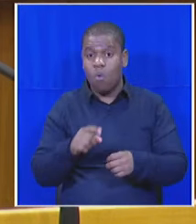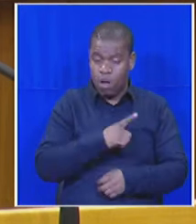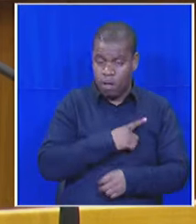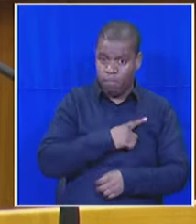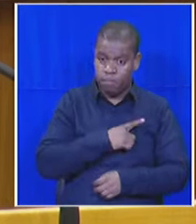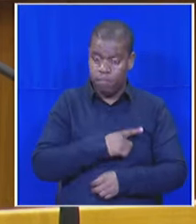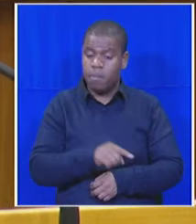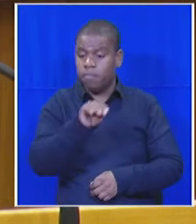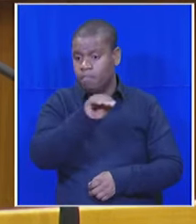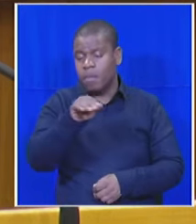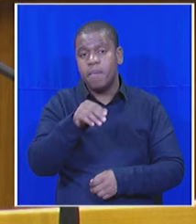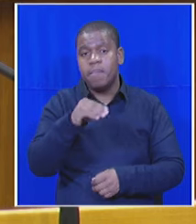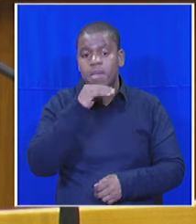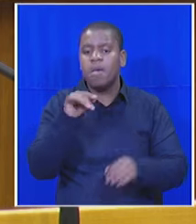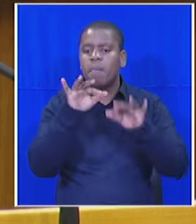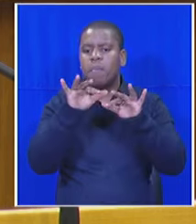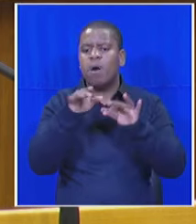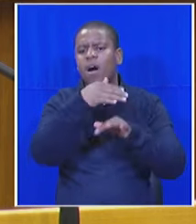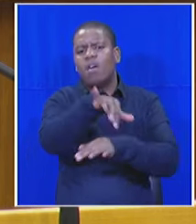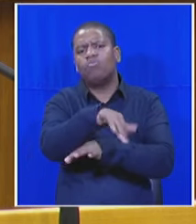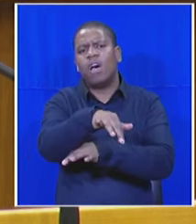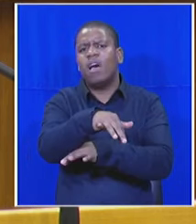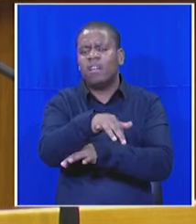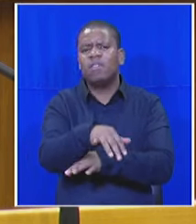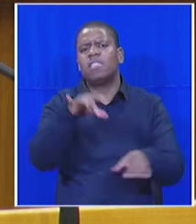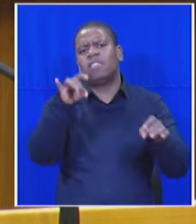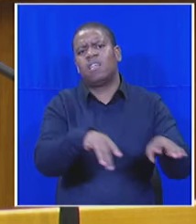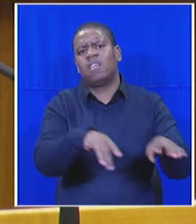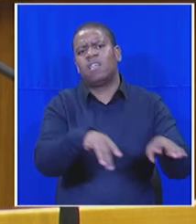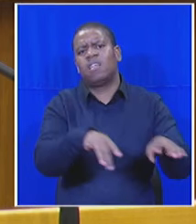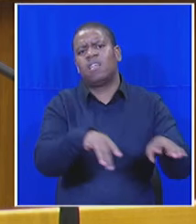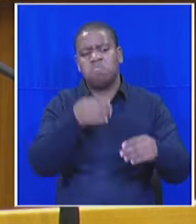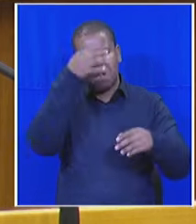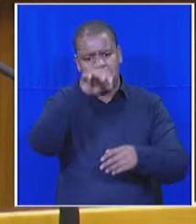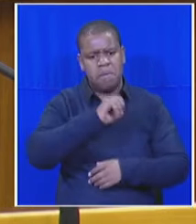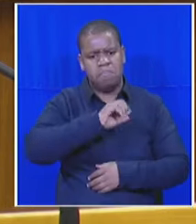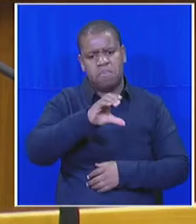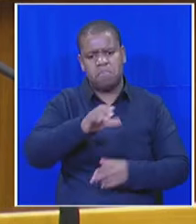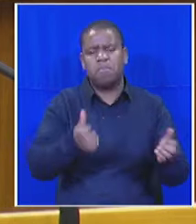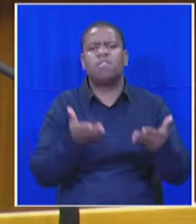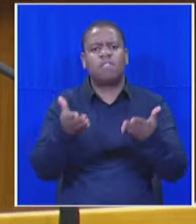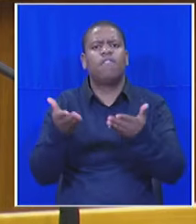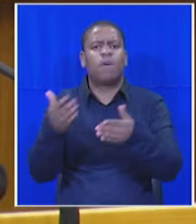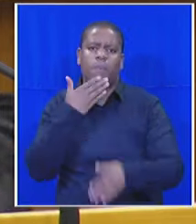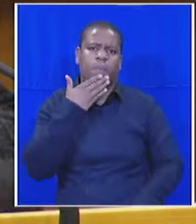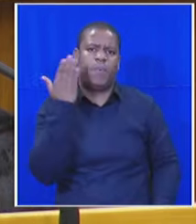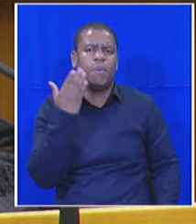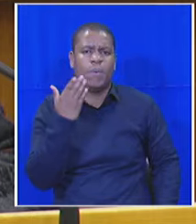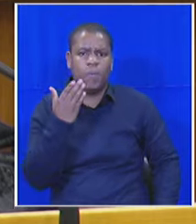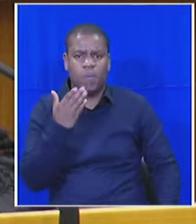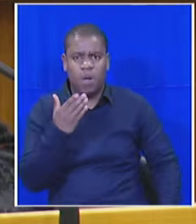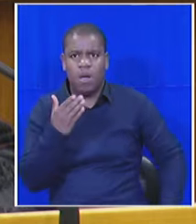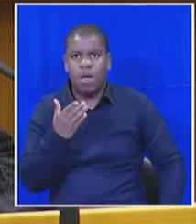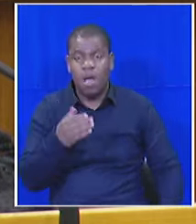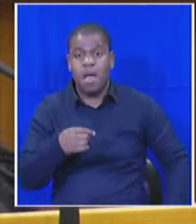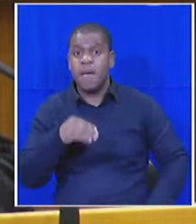bantu labalayishwa ngemalori ukuthi bahambe bayo campaigner kube labanye bahlete etindlini bashaywa ama-aircon ukuthi